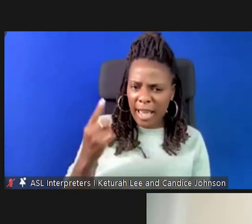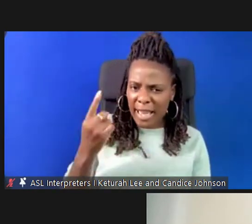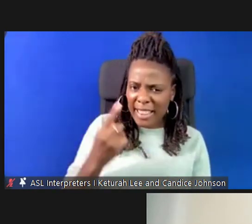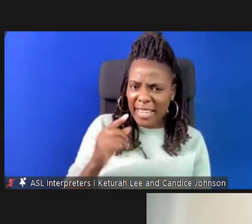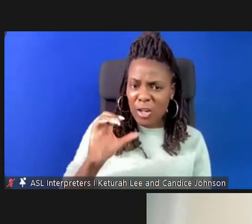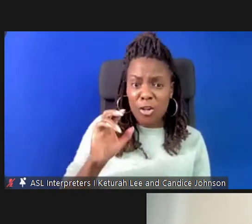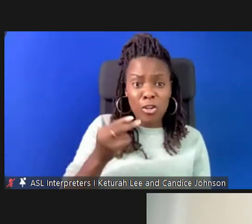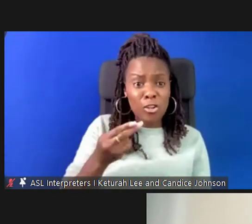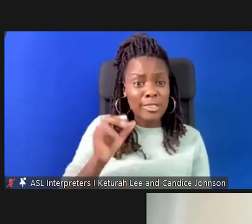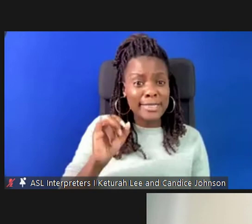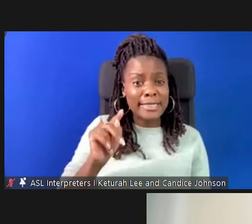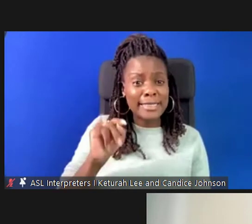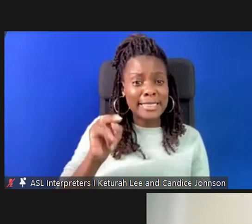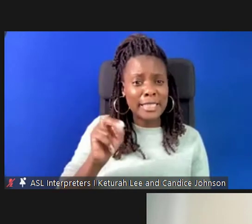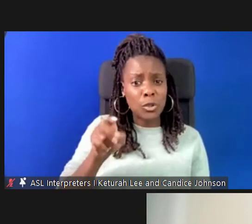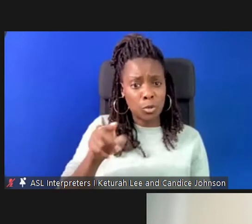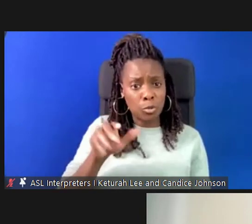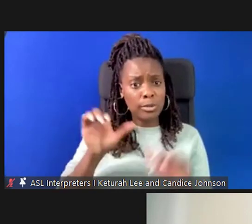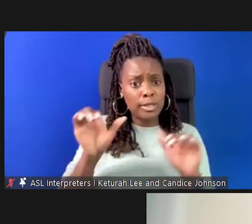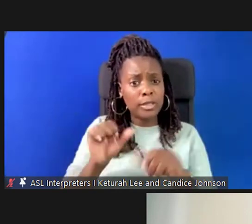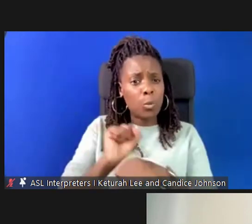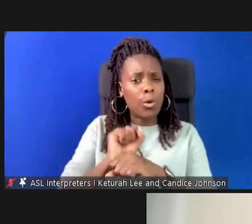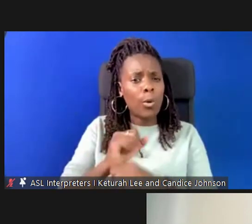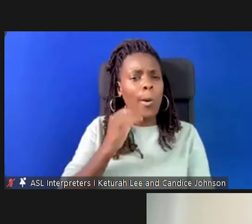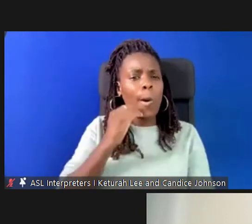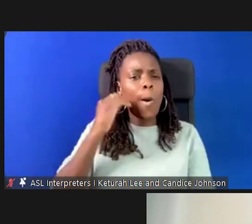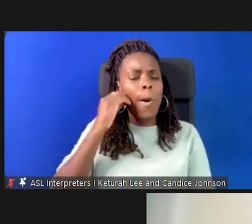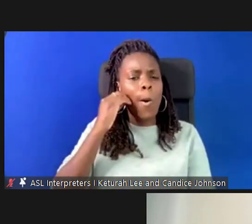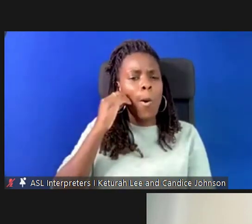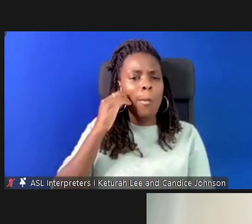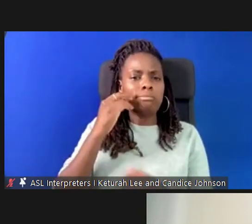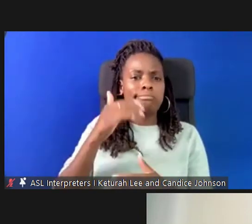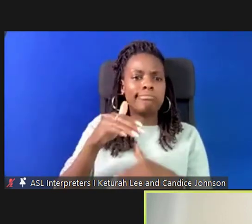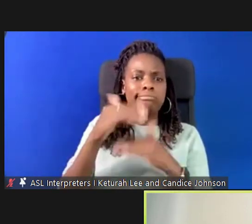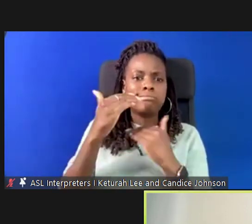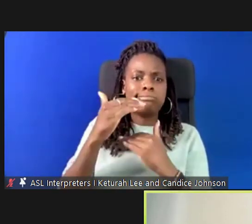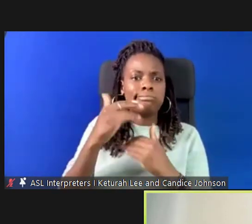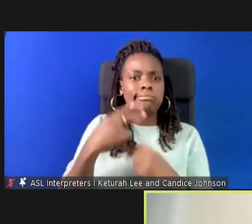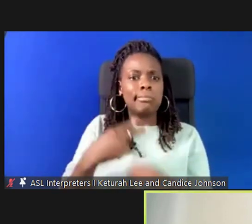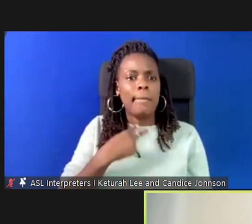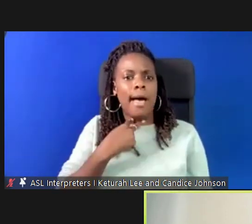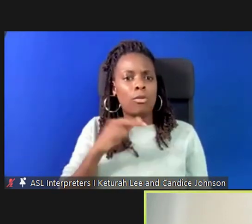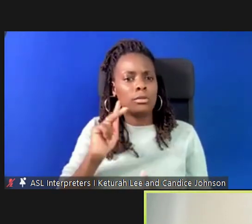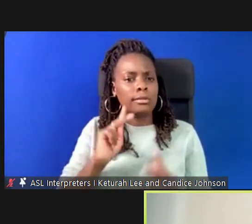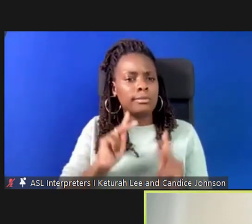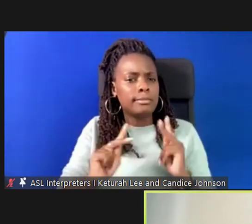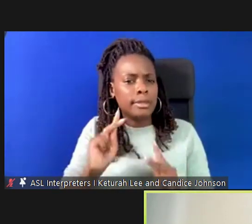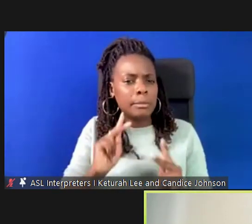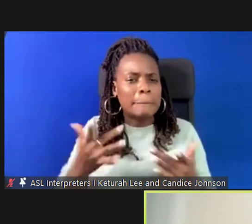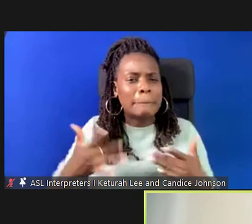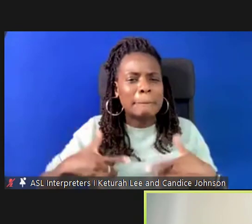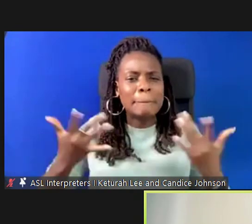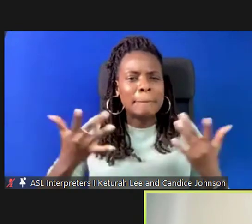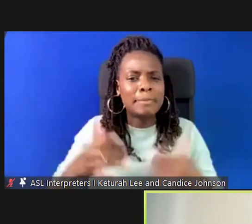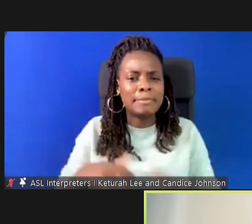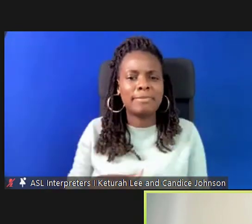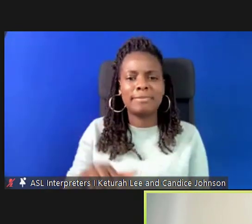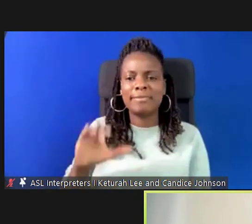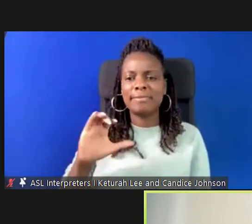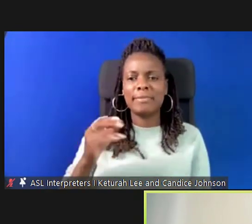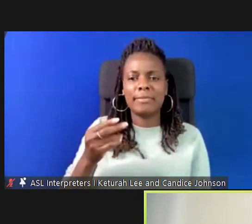homebound populations and who's been left behind, and I'm wondering if you can share some light on that. Yeah, thank you for asking that question, Carla.